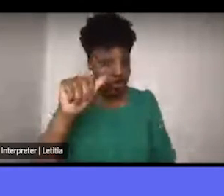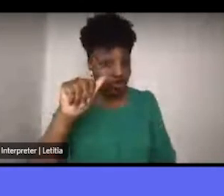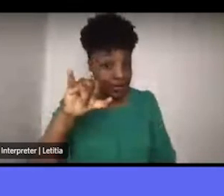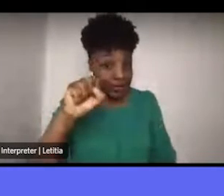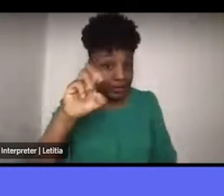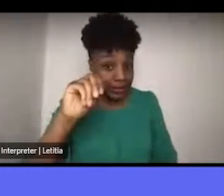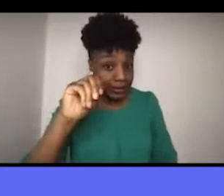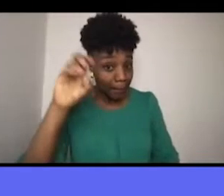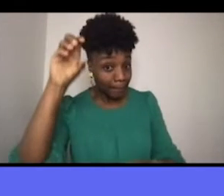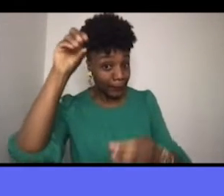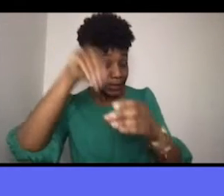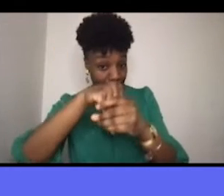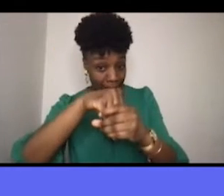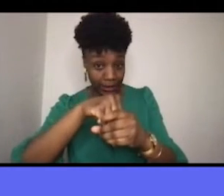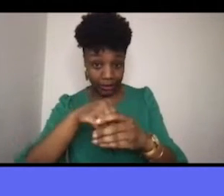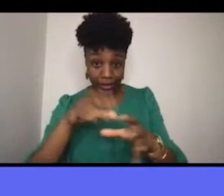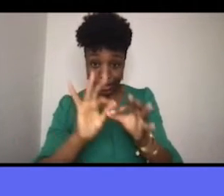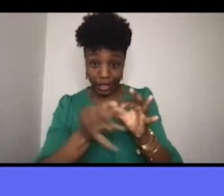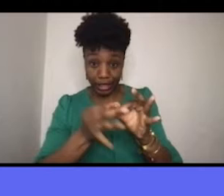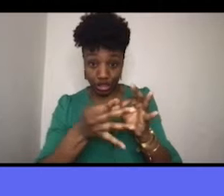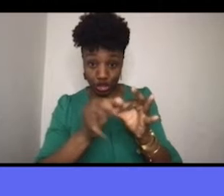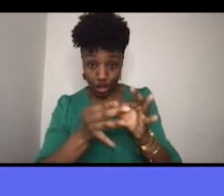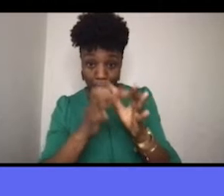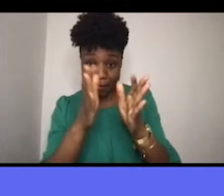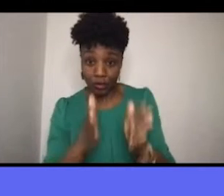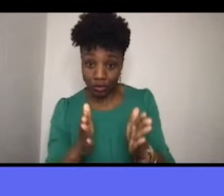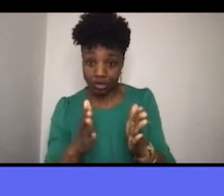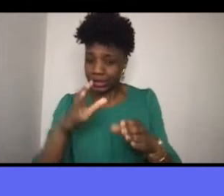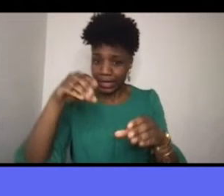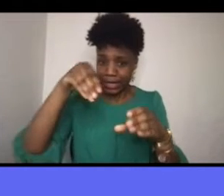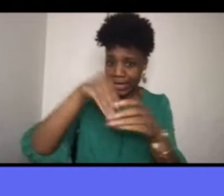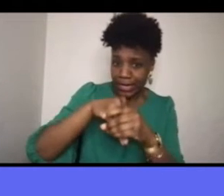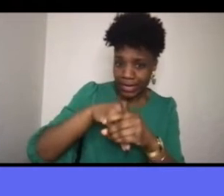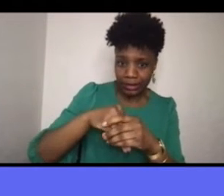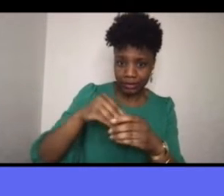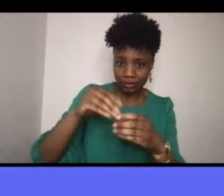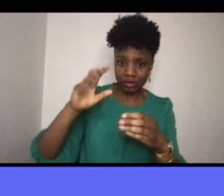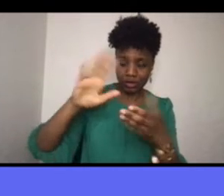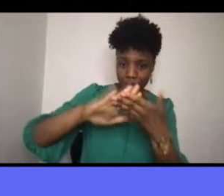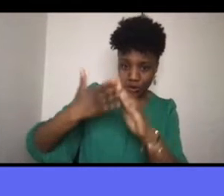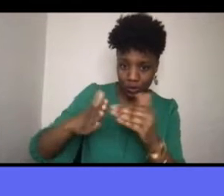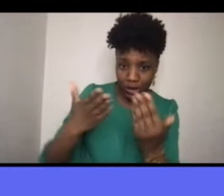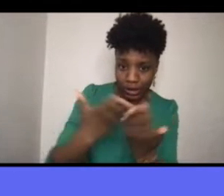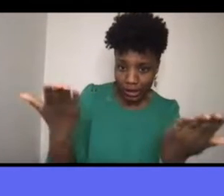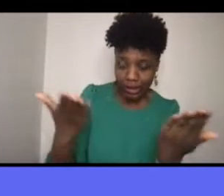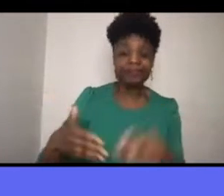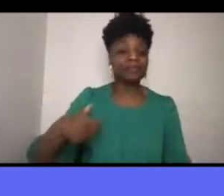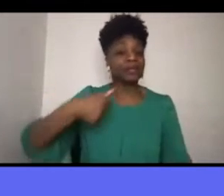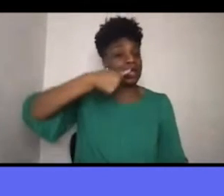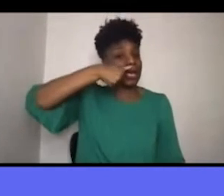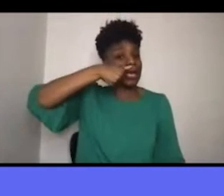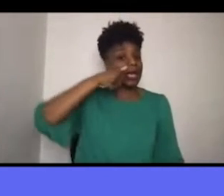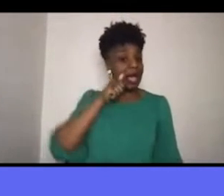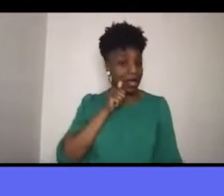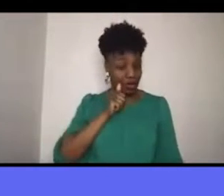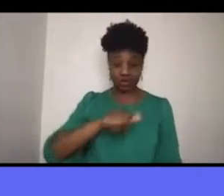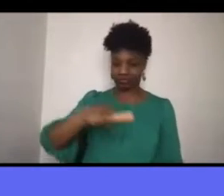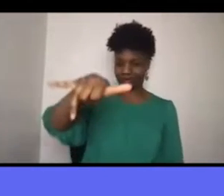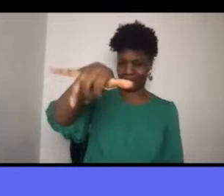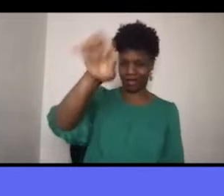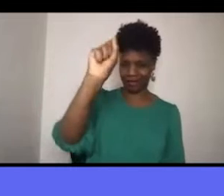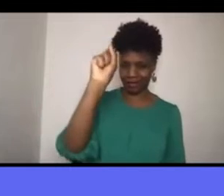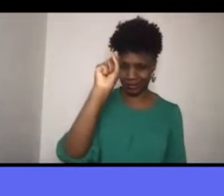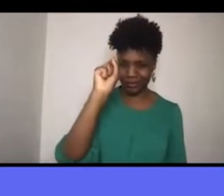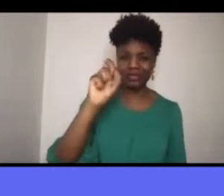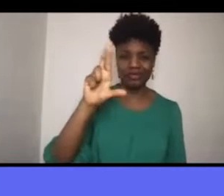Racism shows up and it rears its ugly head in the form of people who are racist and who know sign language, right? If you